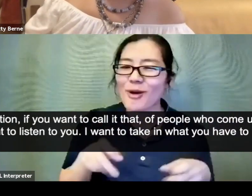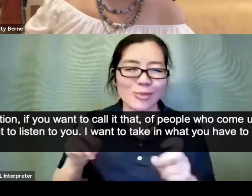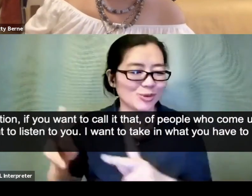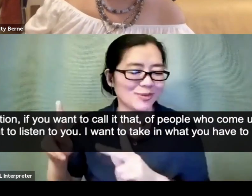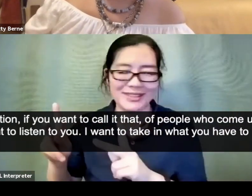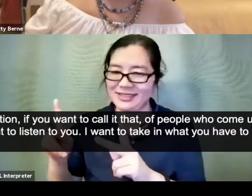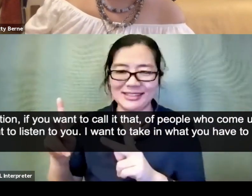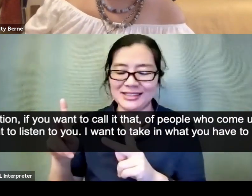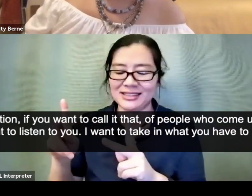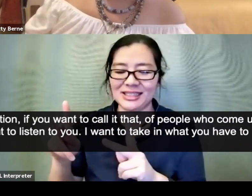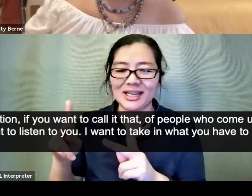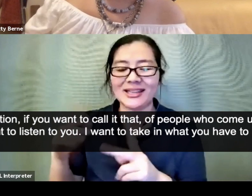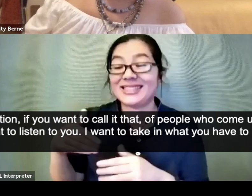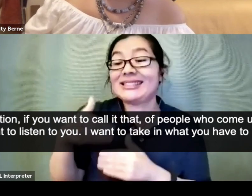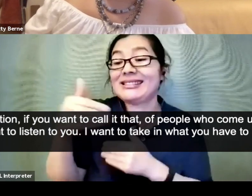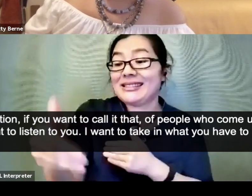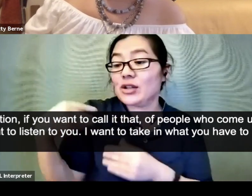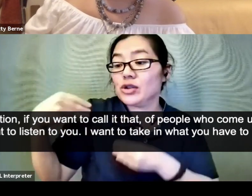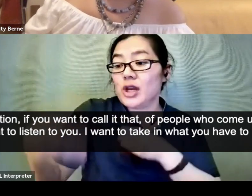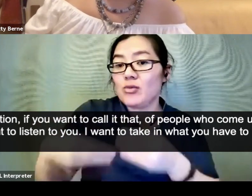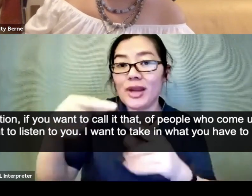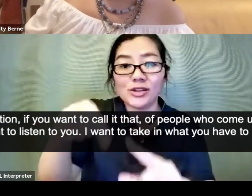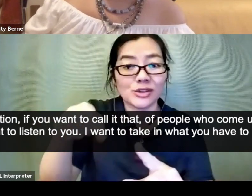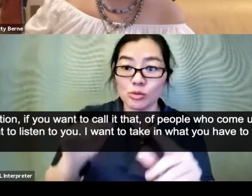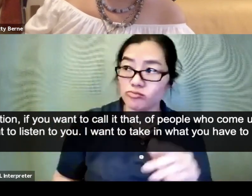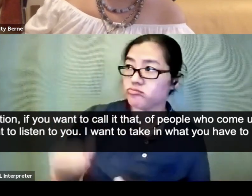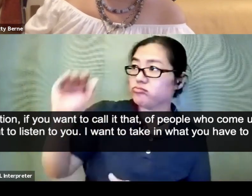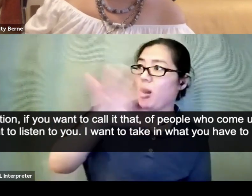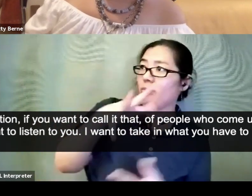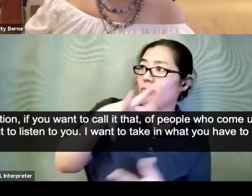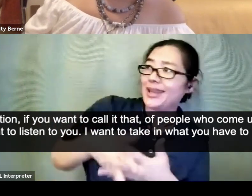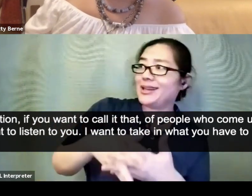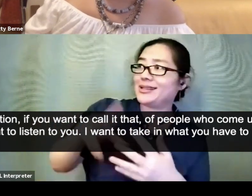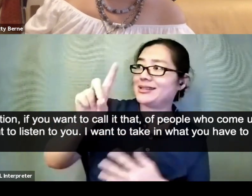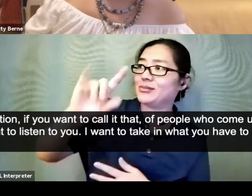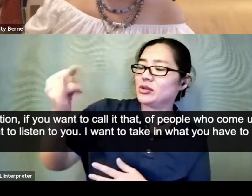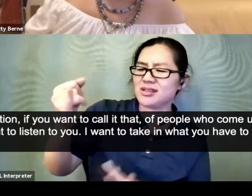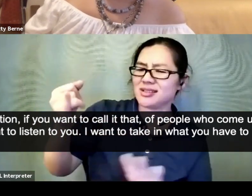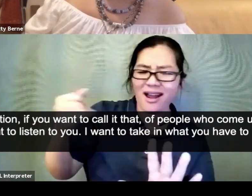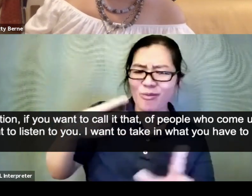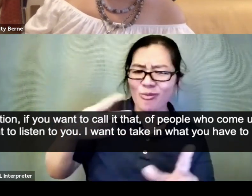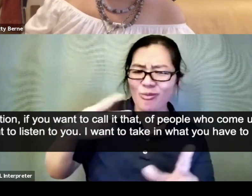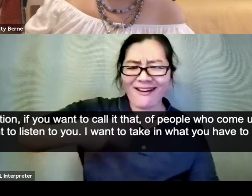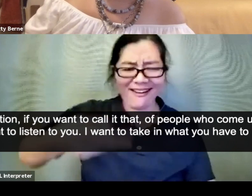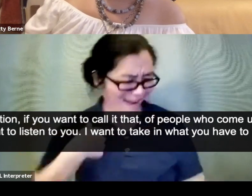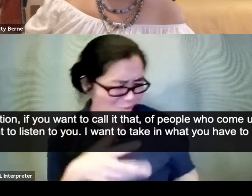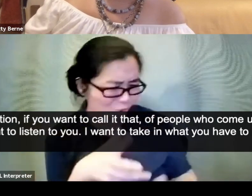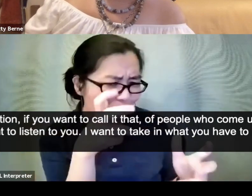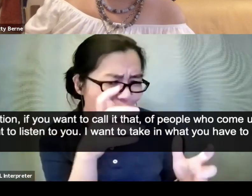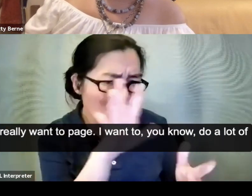if you want to call it that, of people who come up in disability justice, where I'm like, I want to learn from you. I want to listen to you. I want to take in what you have to